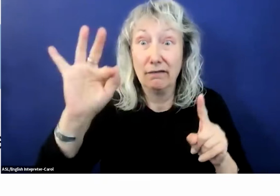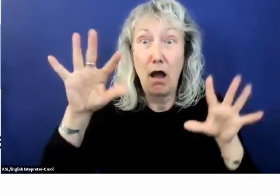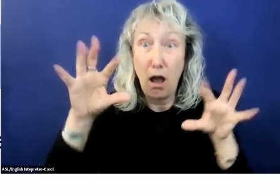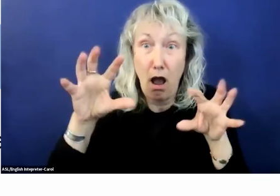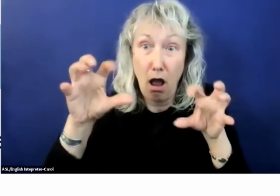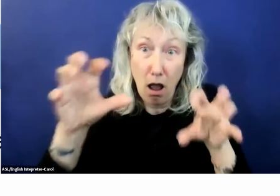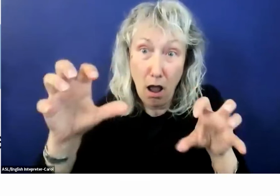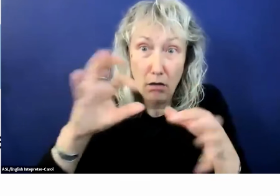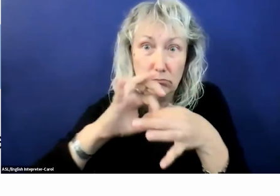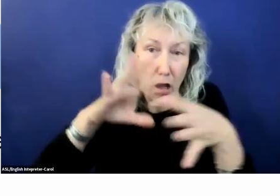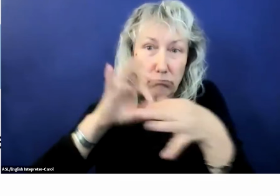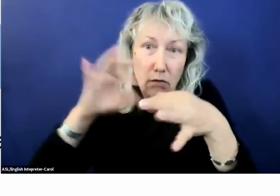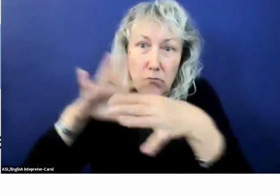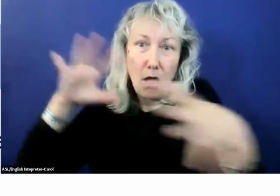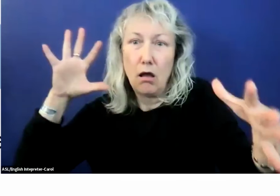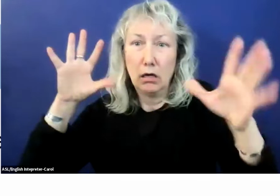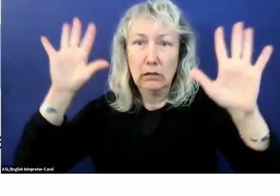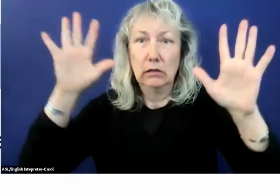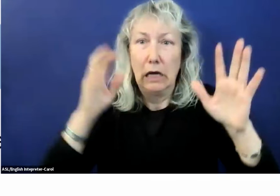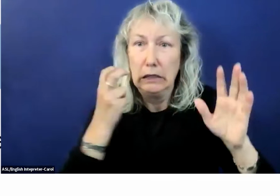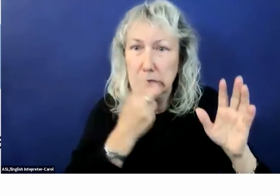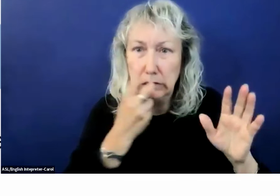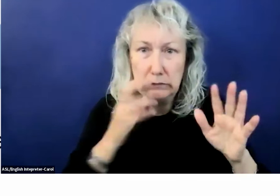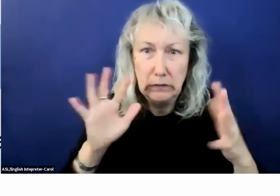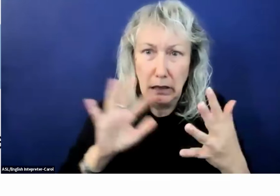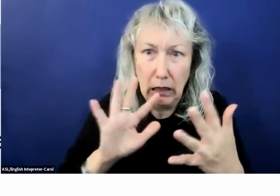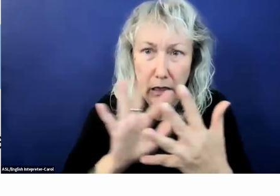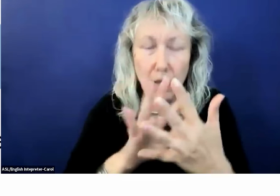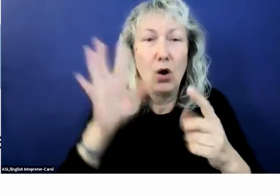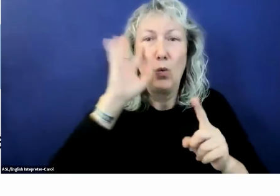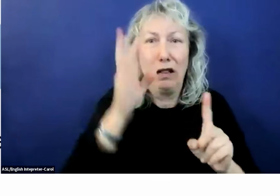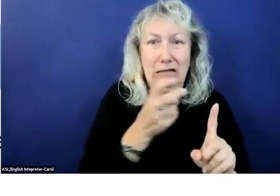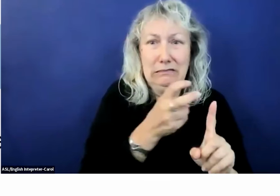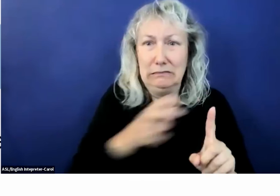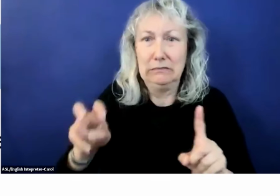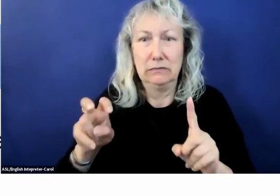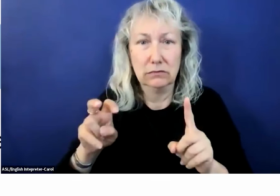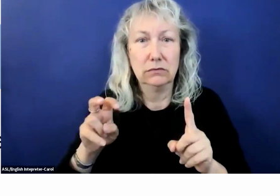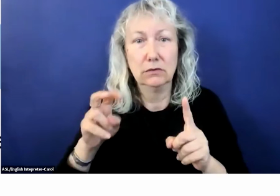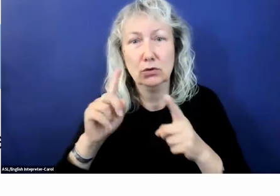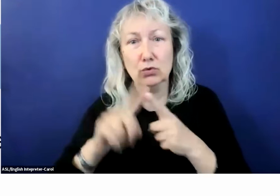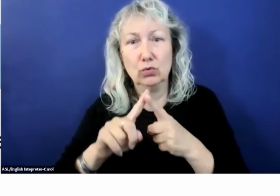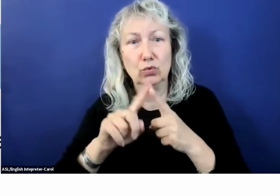connectivity issues, we will do our best to re-engage or switch to the next agenda item.